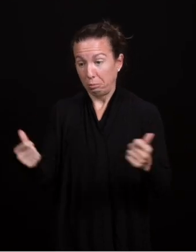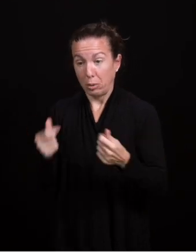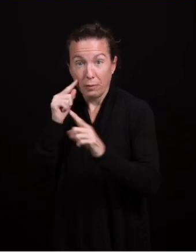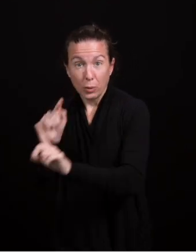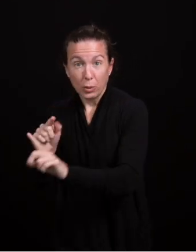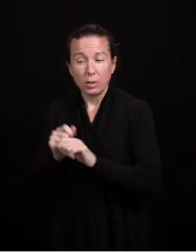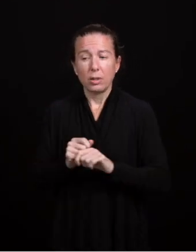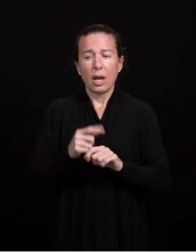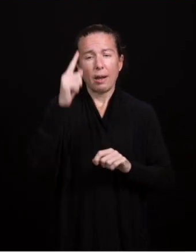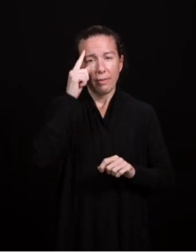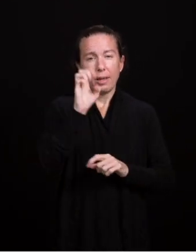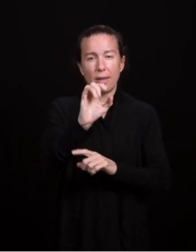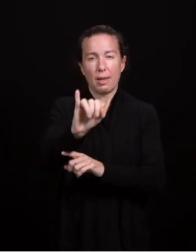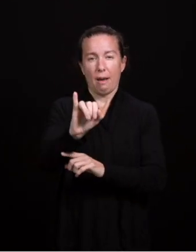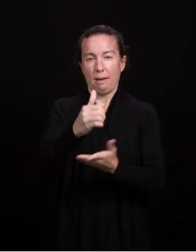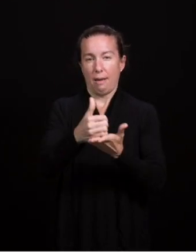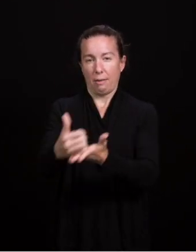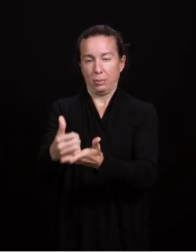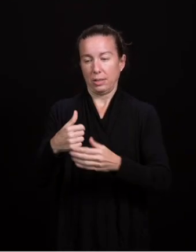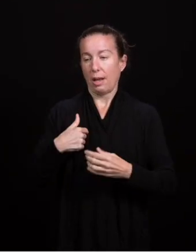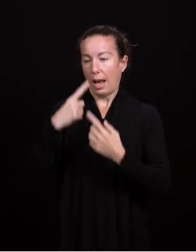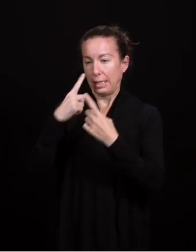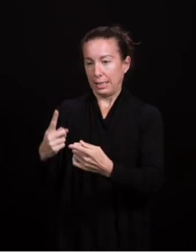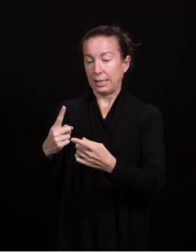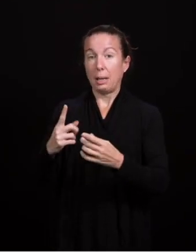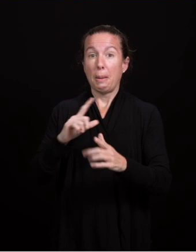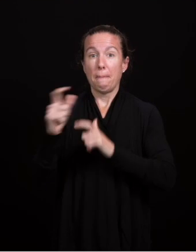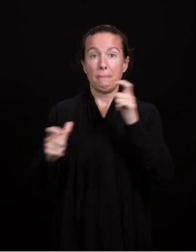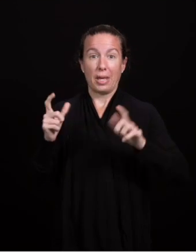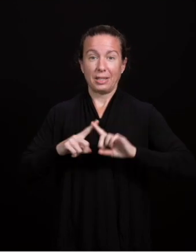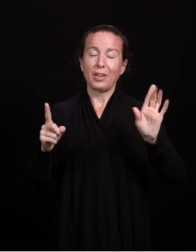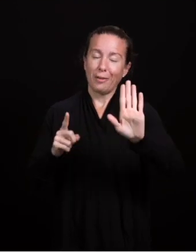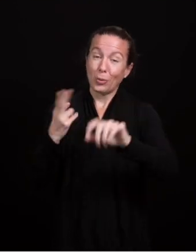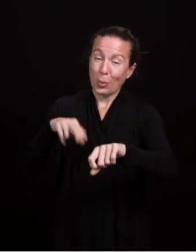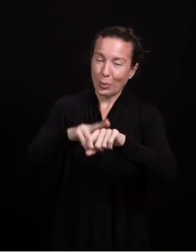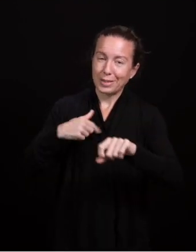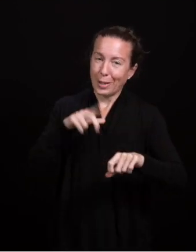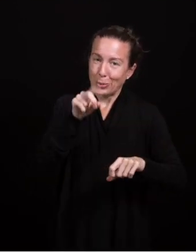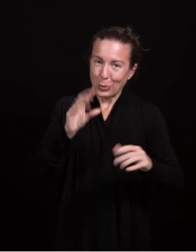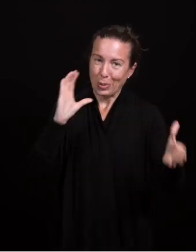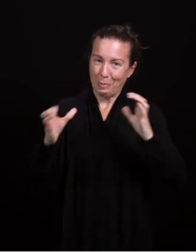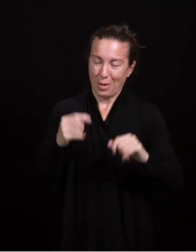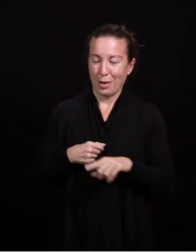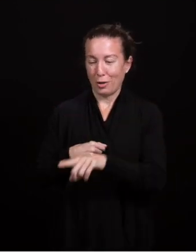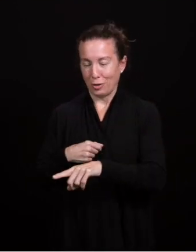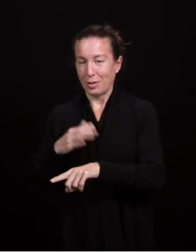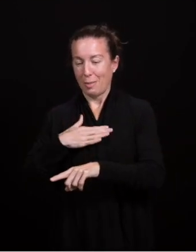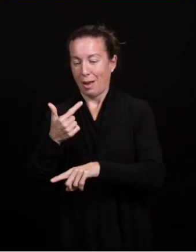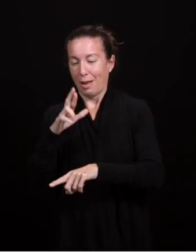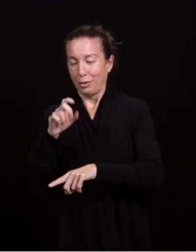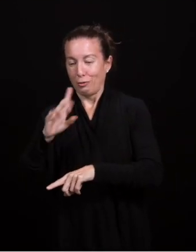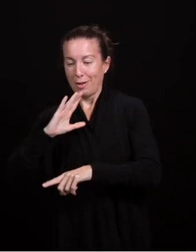early intervention, I see a huge difference in her compared to, again, I do comparison to her mother, than where her mother was at